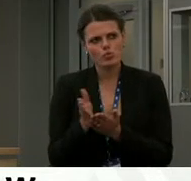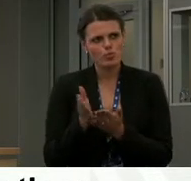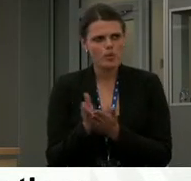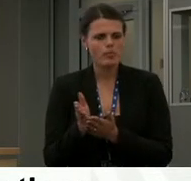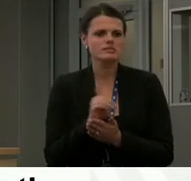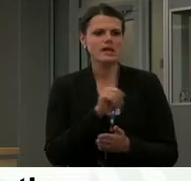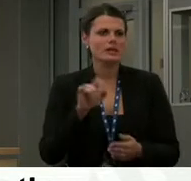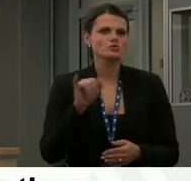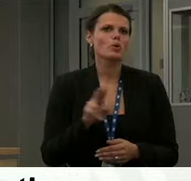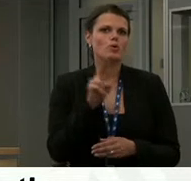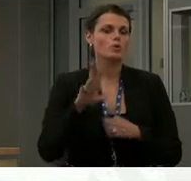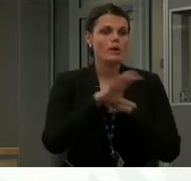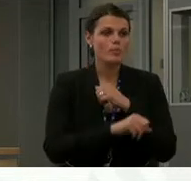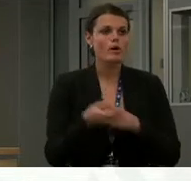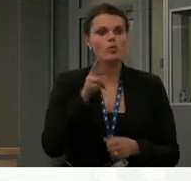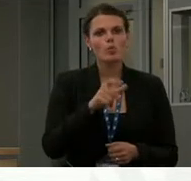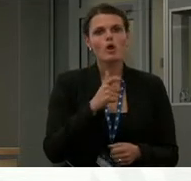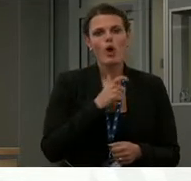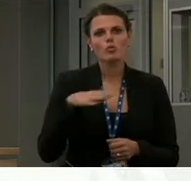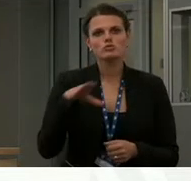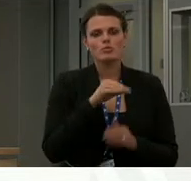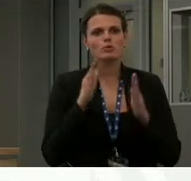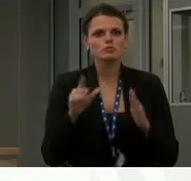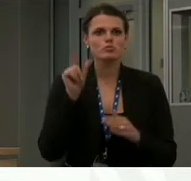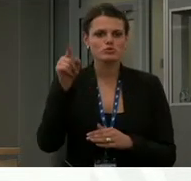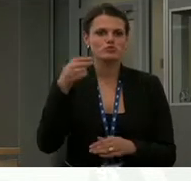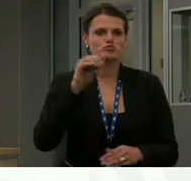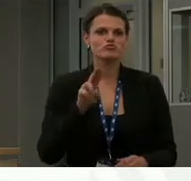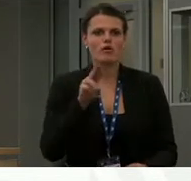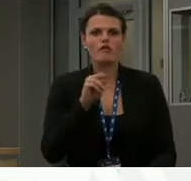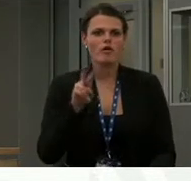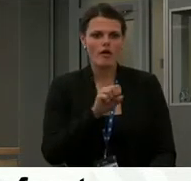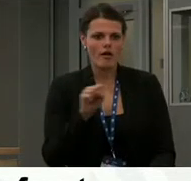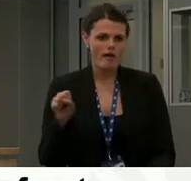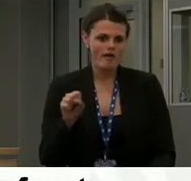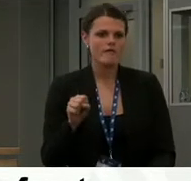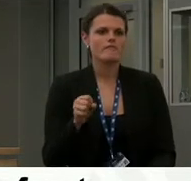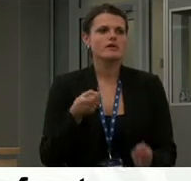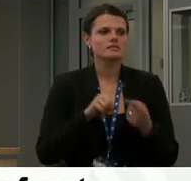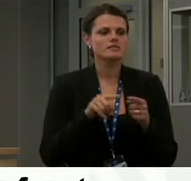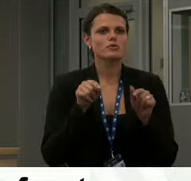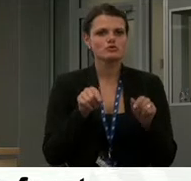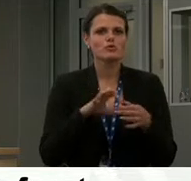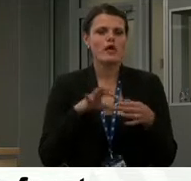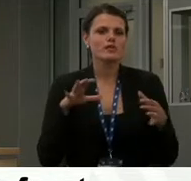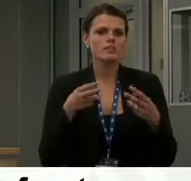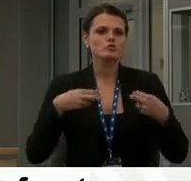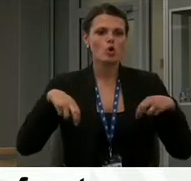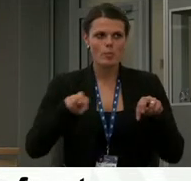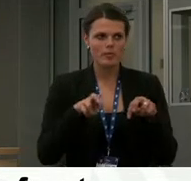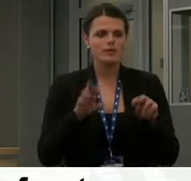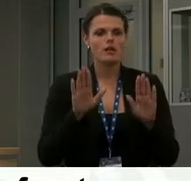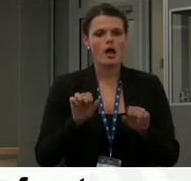end of June, and in August we will be in Geneva in front of this independent committee